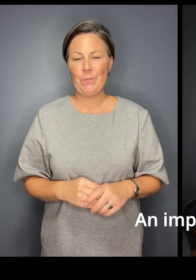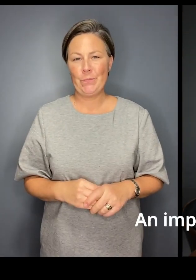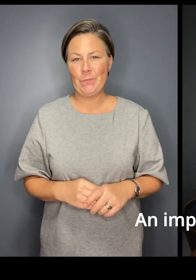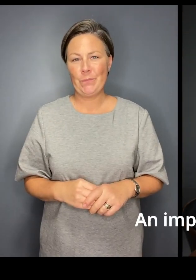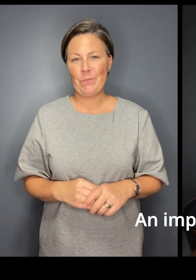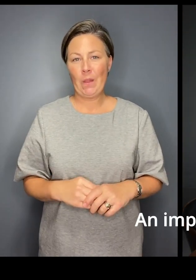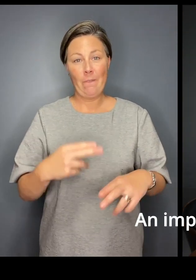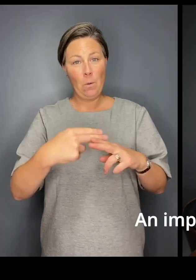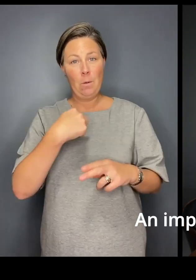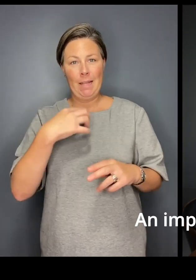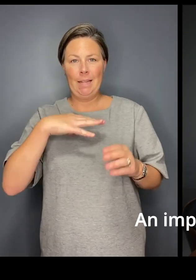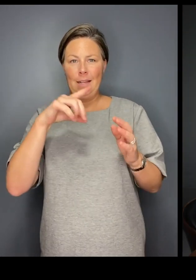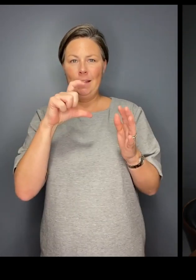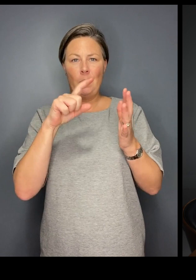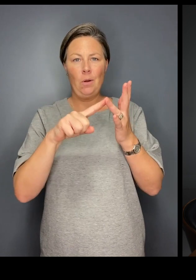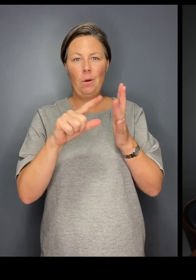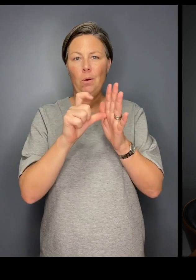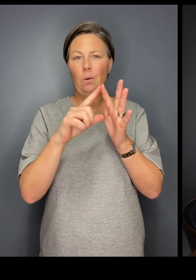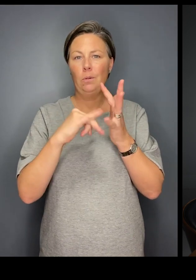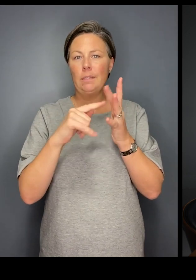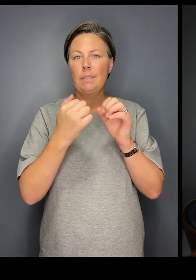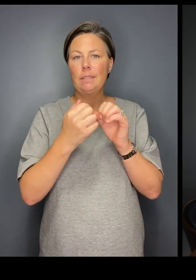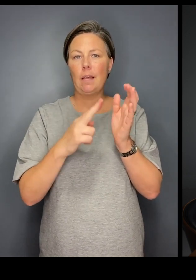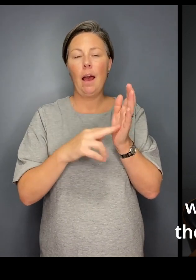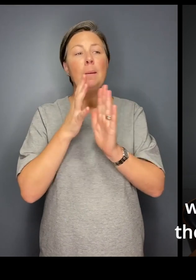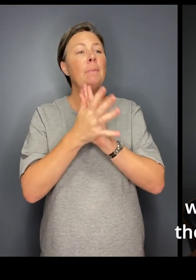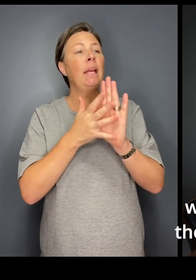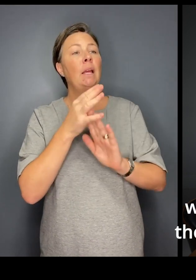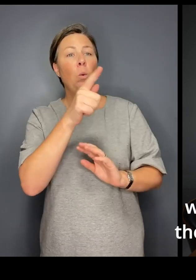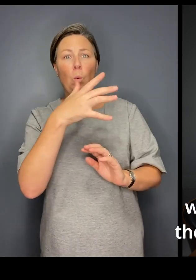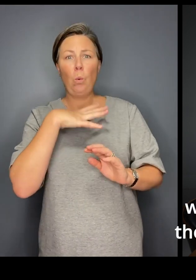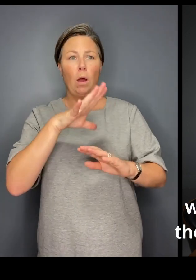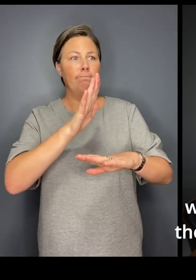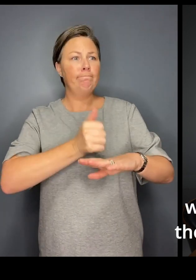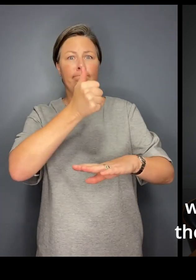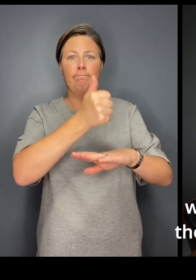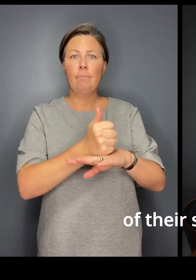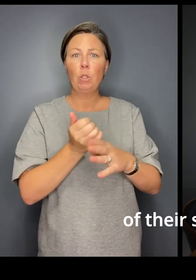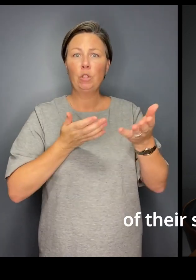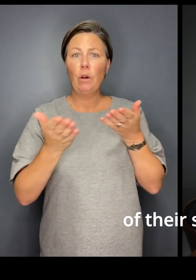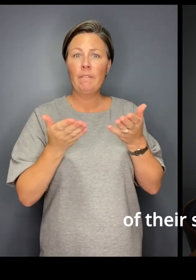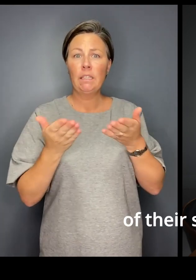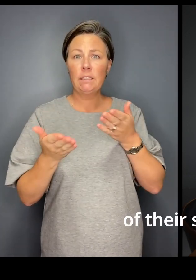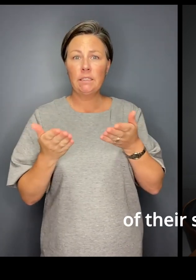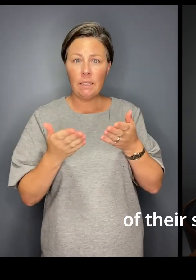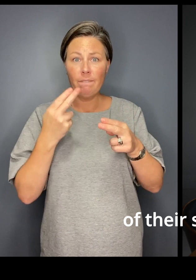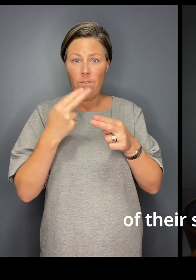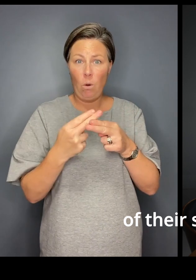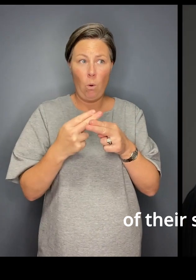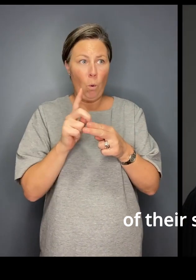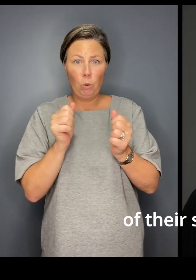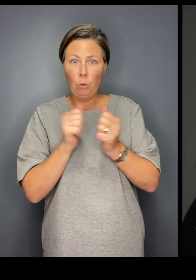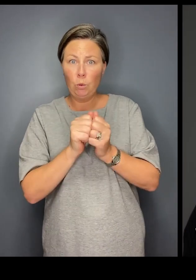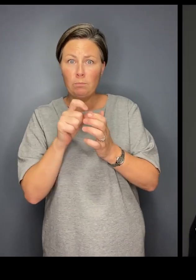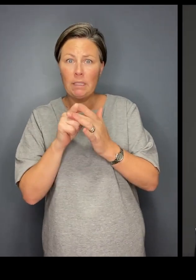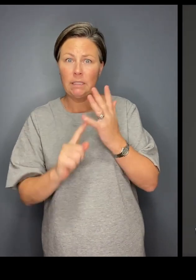one for me is co-design. I think a healthcare service should involve women with disabilities in the design and maintenance of their services and involve them